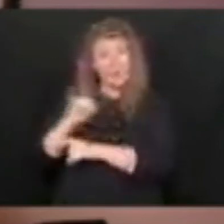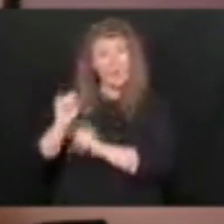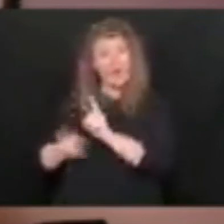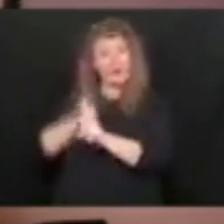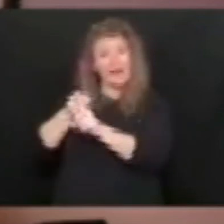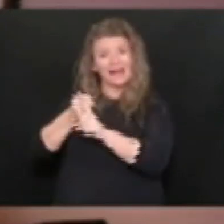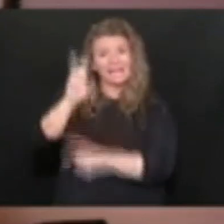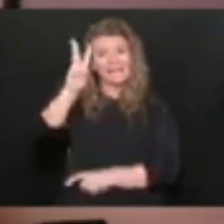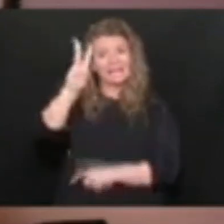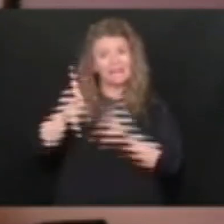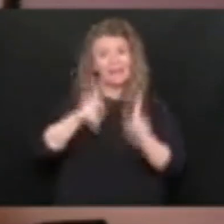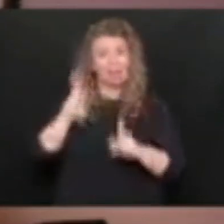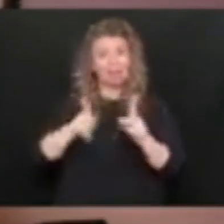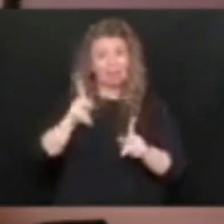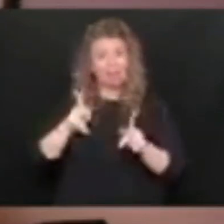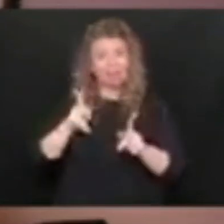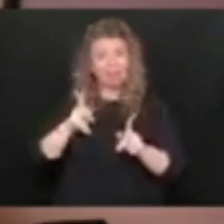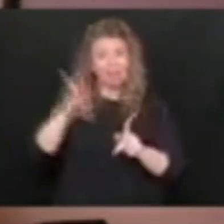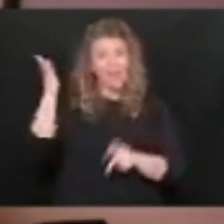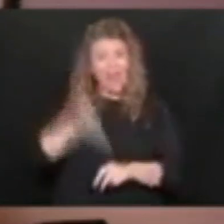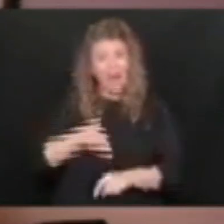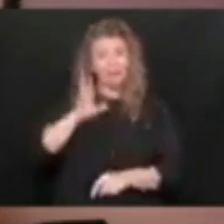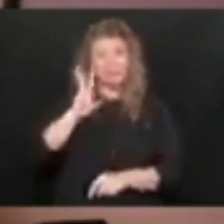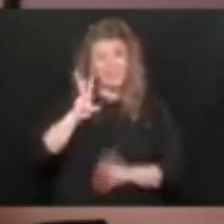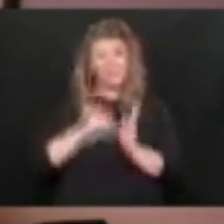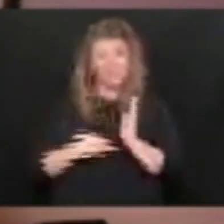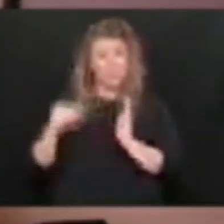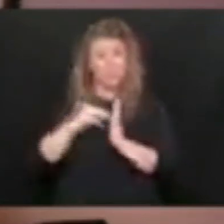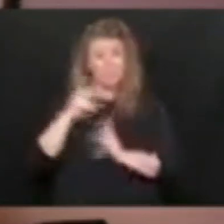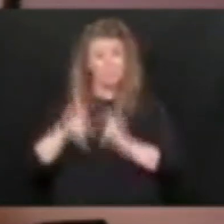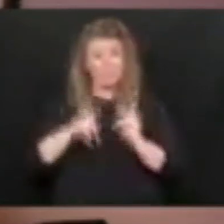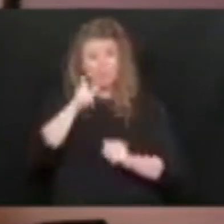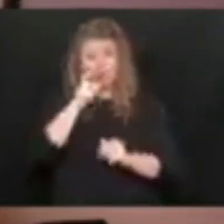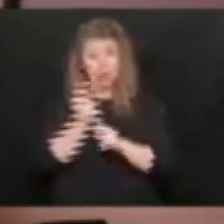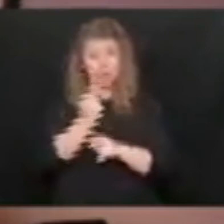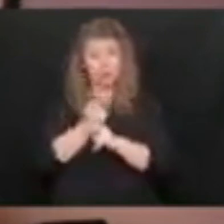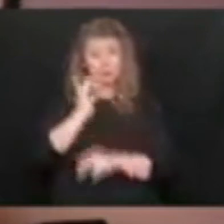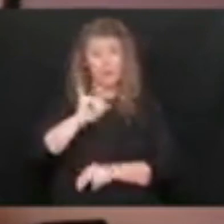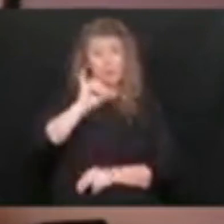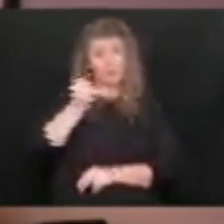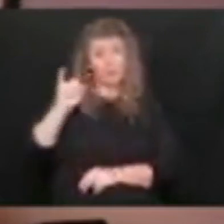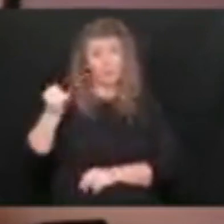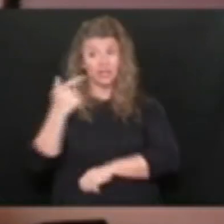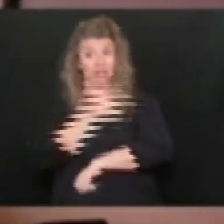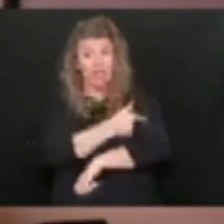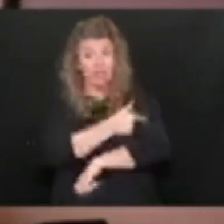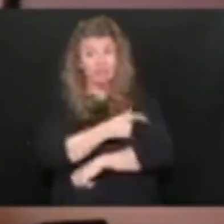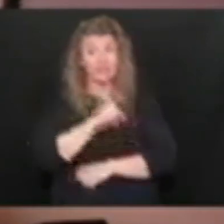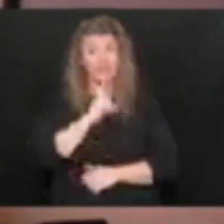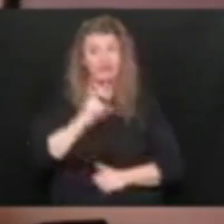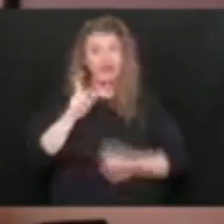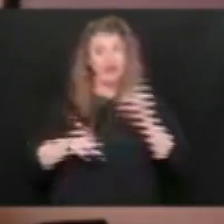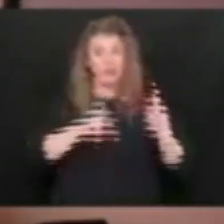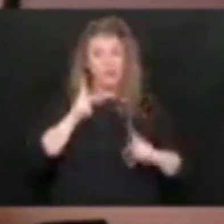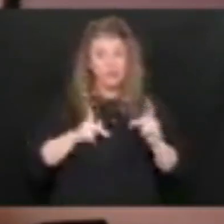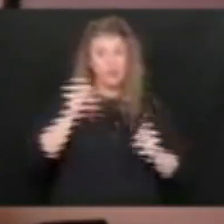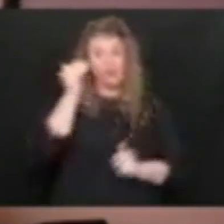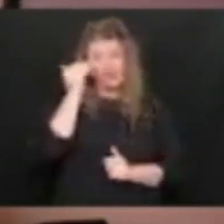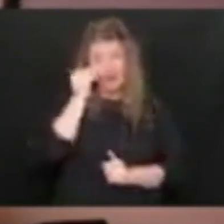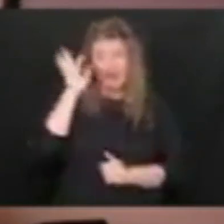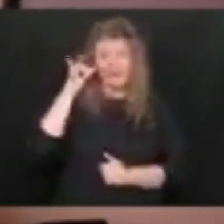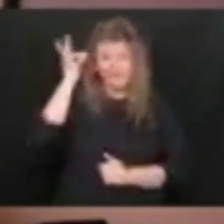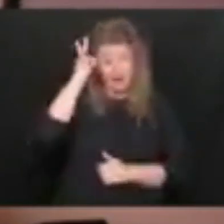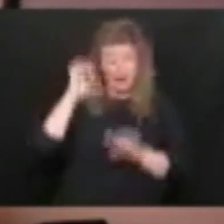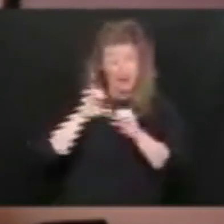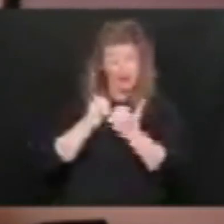6 people out of 7 million people that have been vaccinated. So the federal agencies are